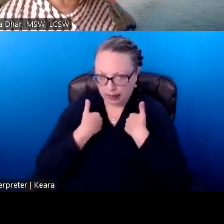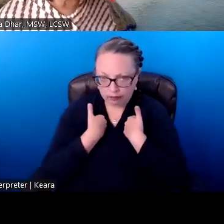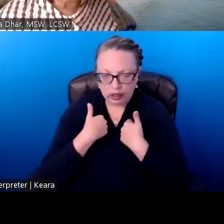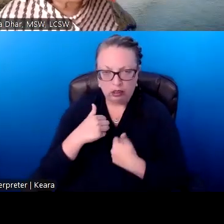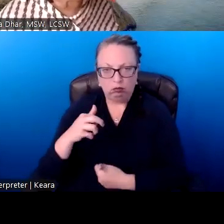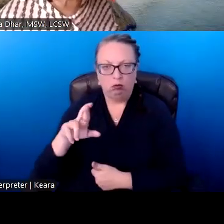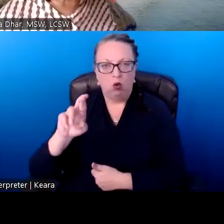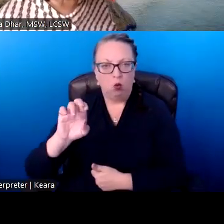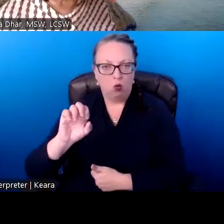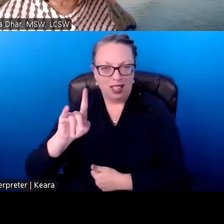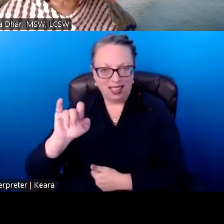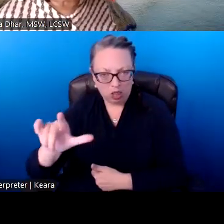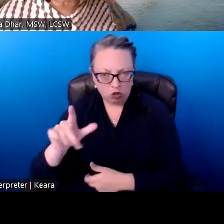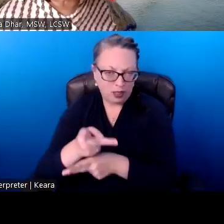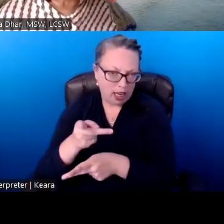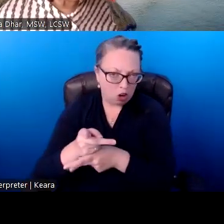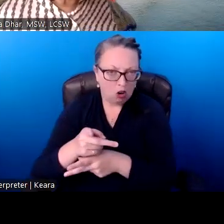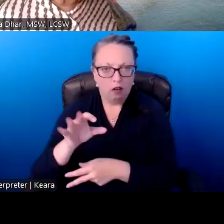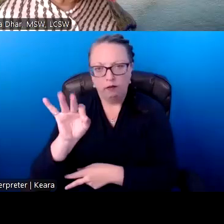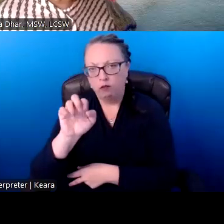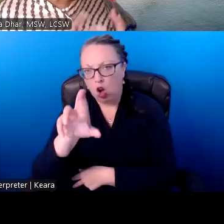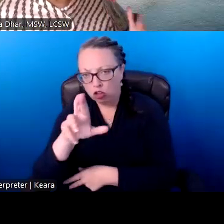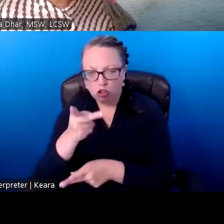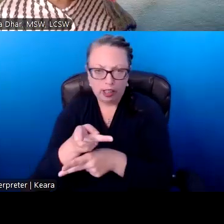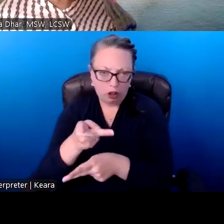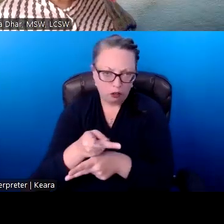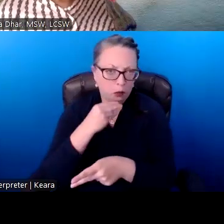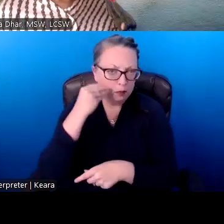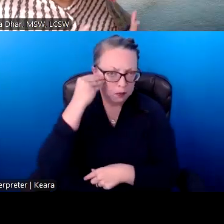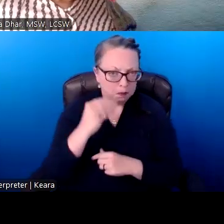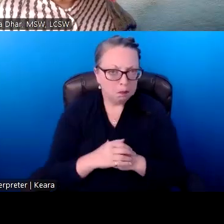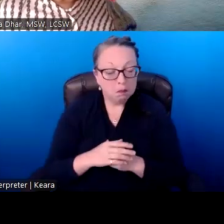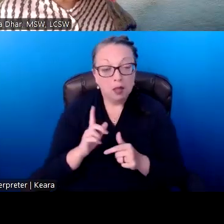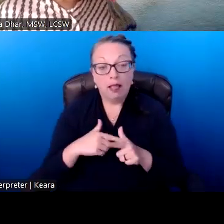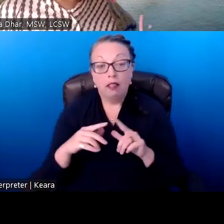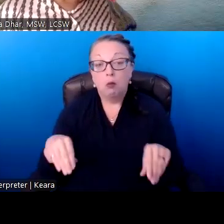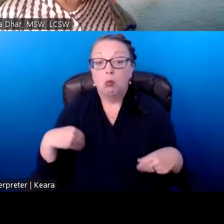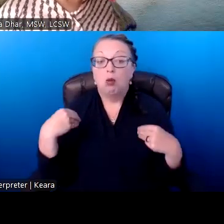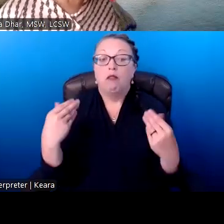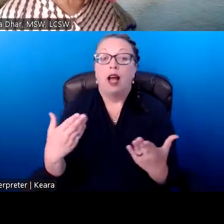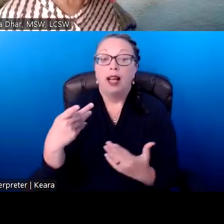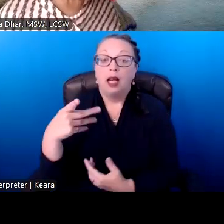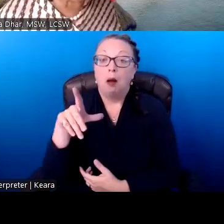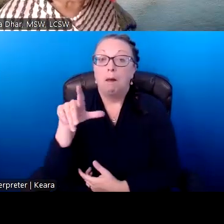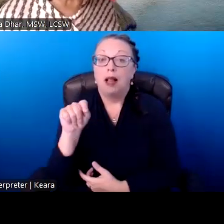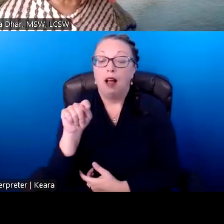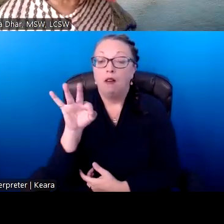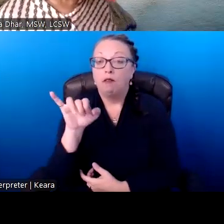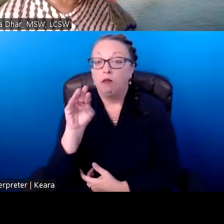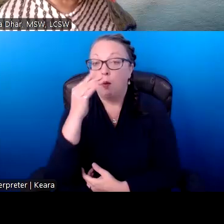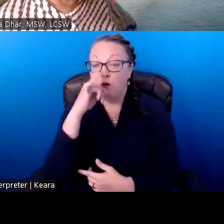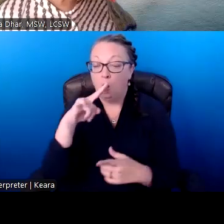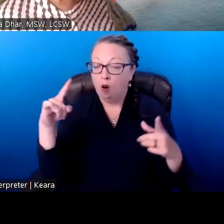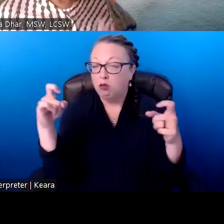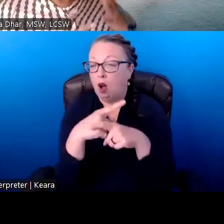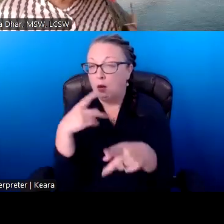residential care, foster care homes, and then providing platforms for complex care